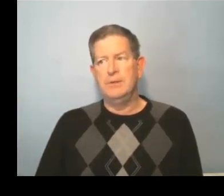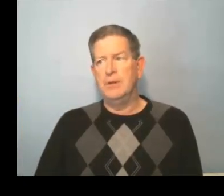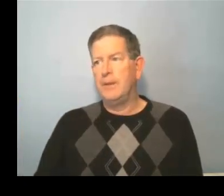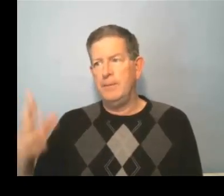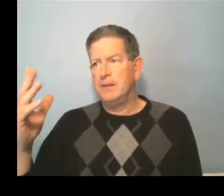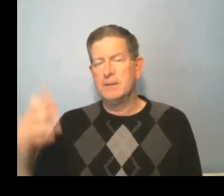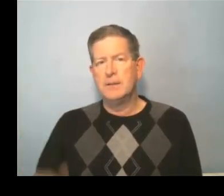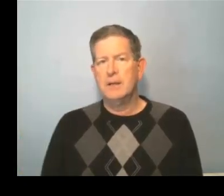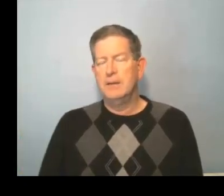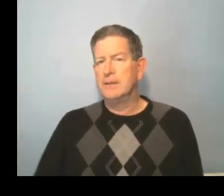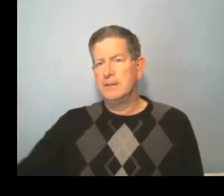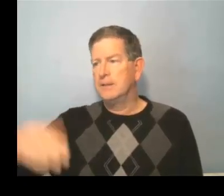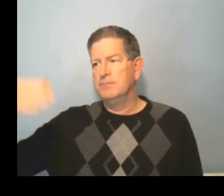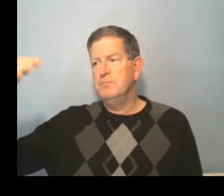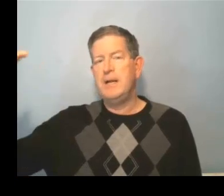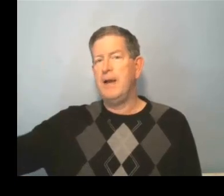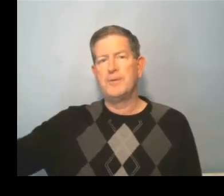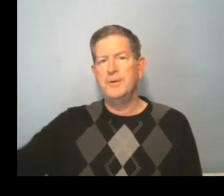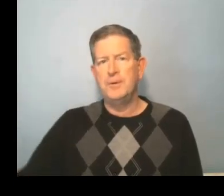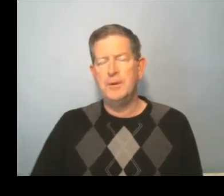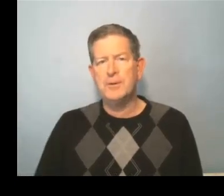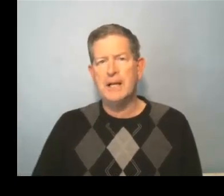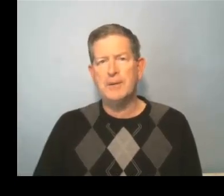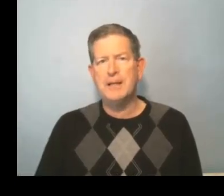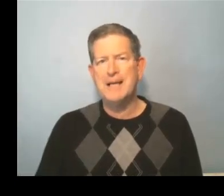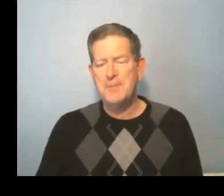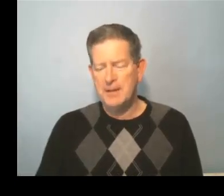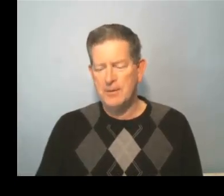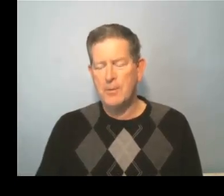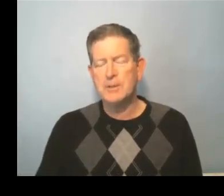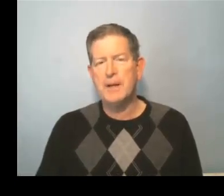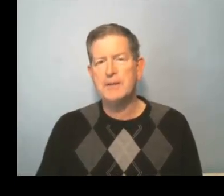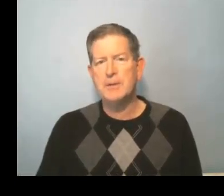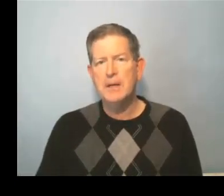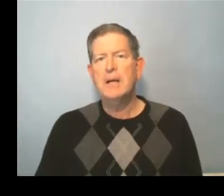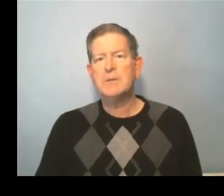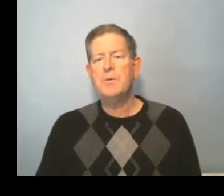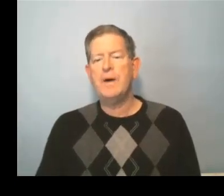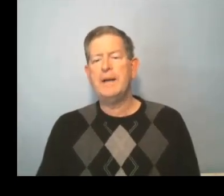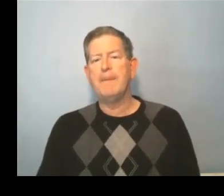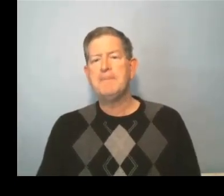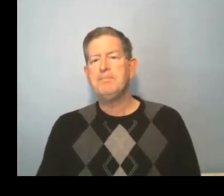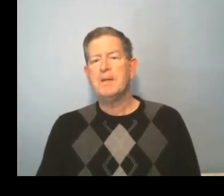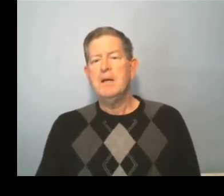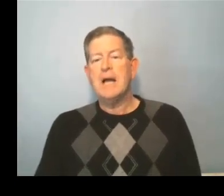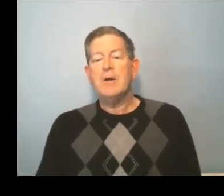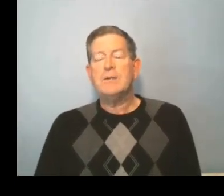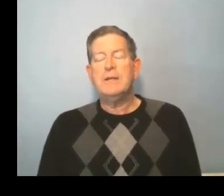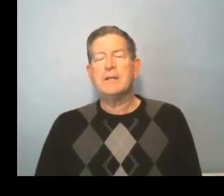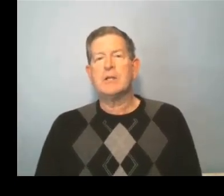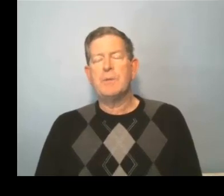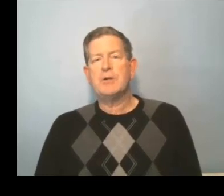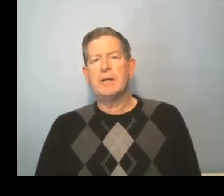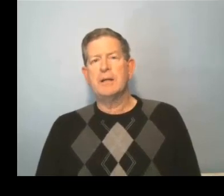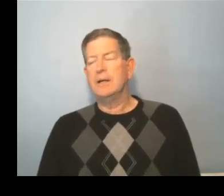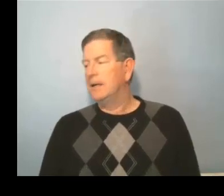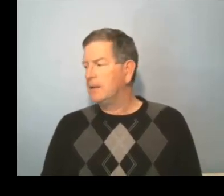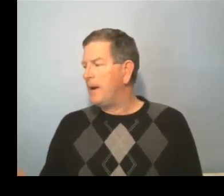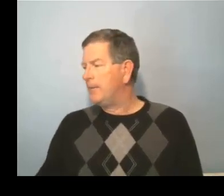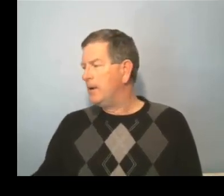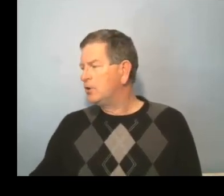heures, you know that means it's mid-afternoon. You know exactly what that time corresponds to. Let's move on now. Now you see the